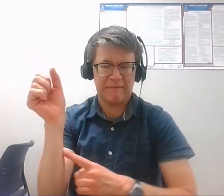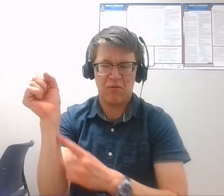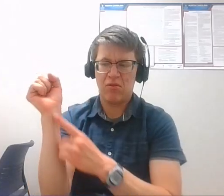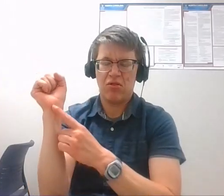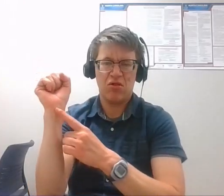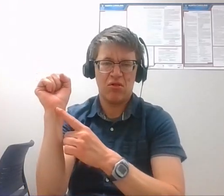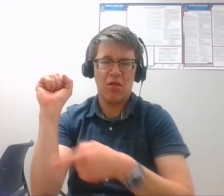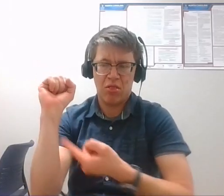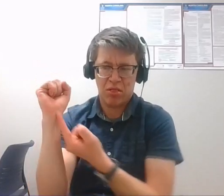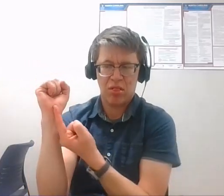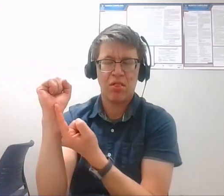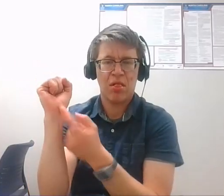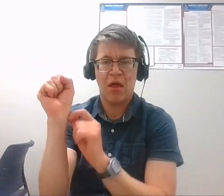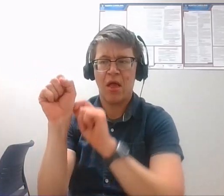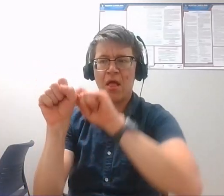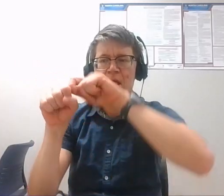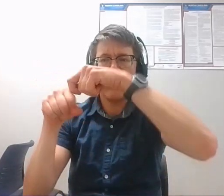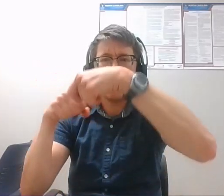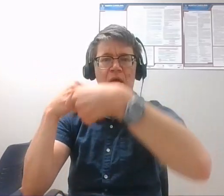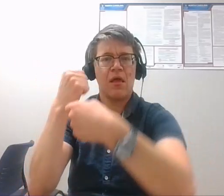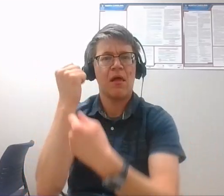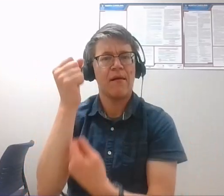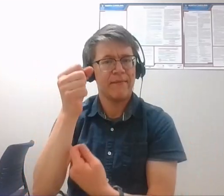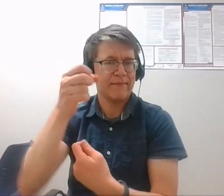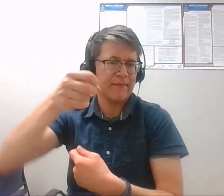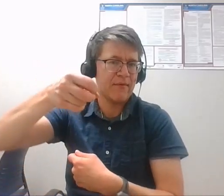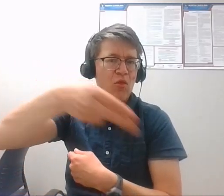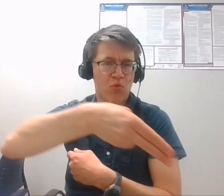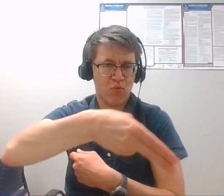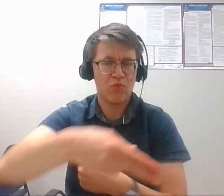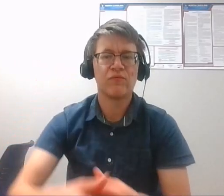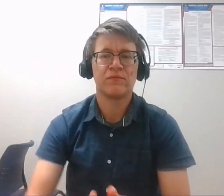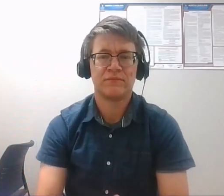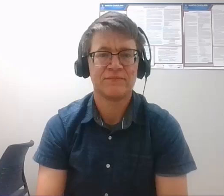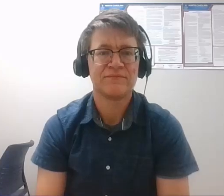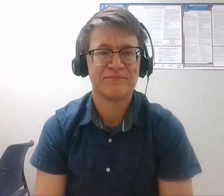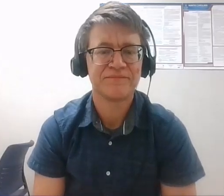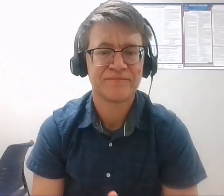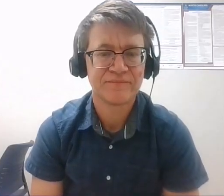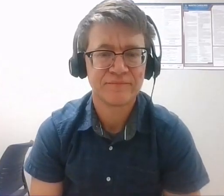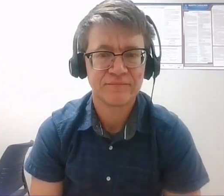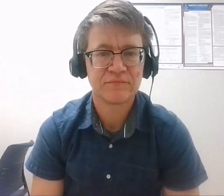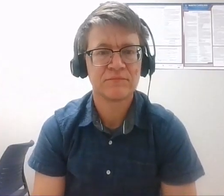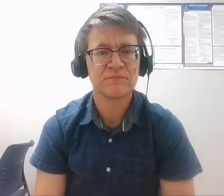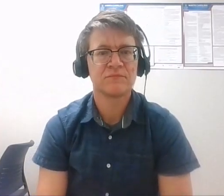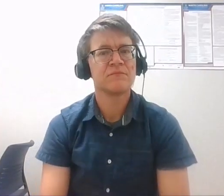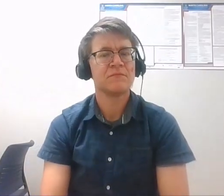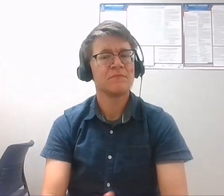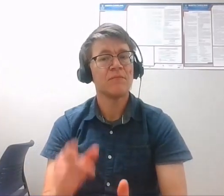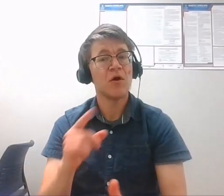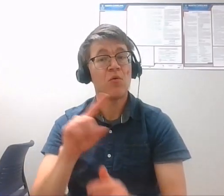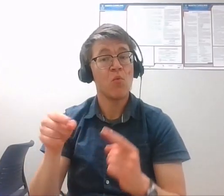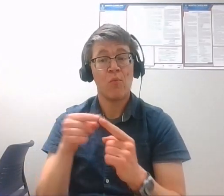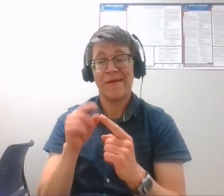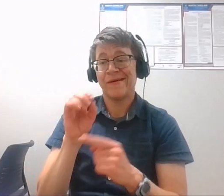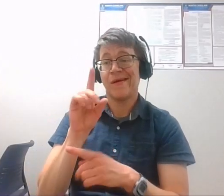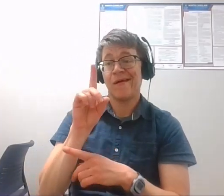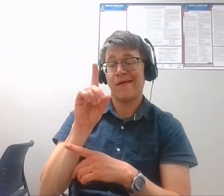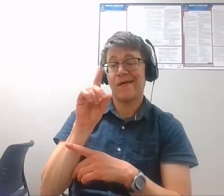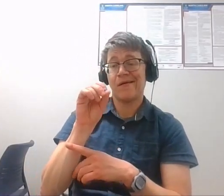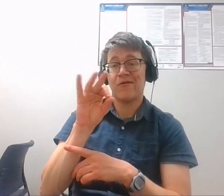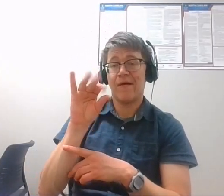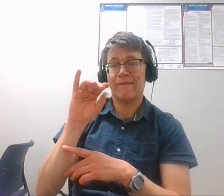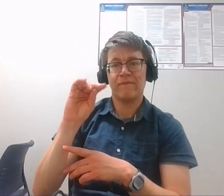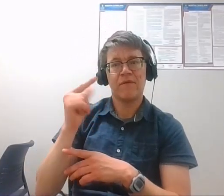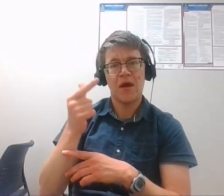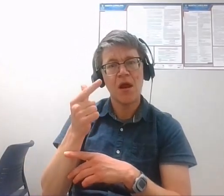the first glove. Discard the gloves in the trash. All movements in doffing should be slow and intentional to prevent the